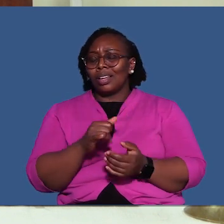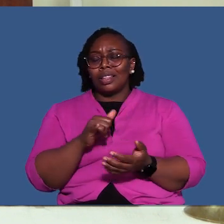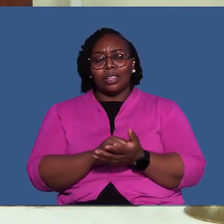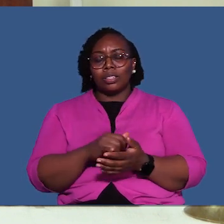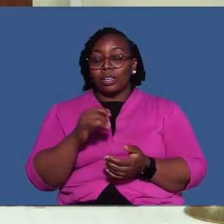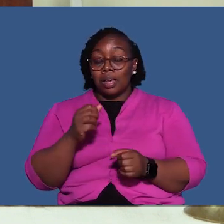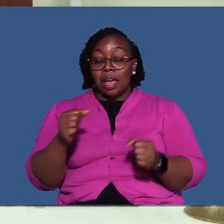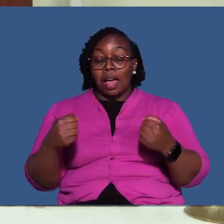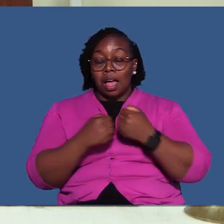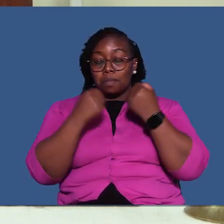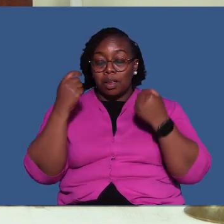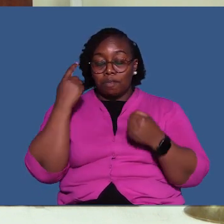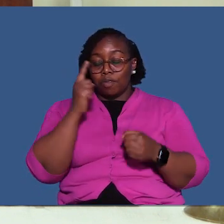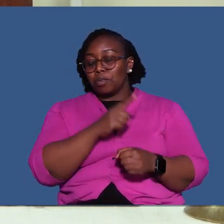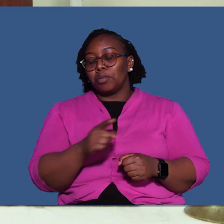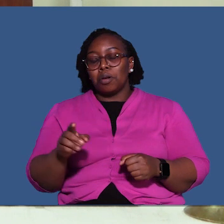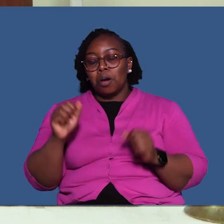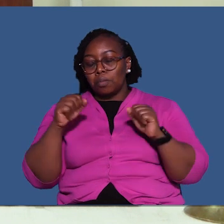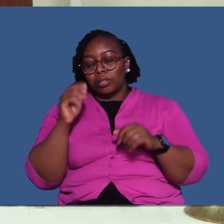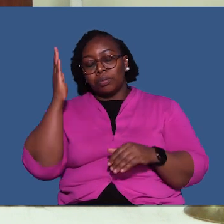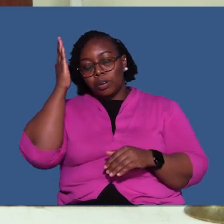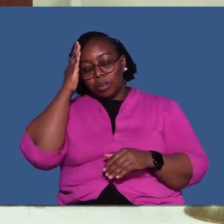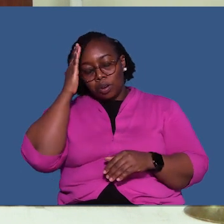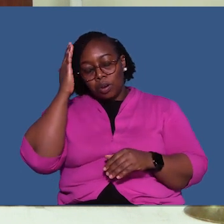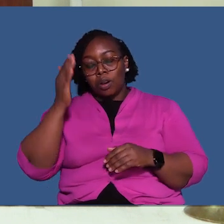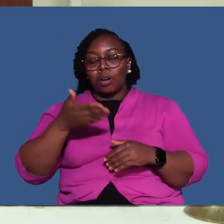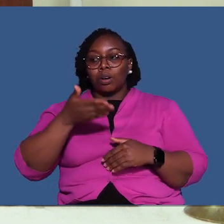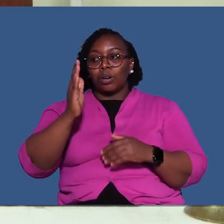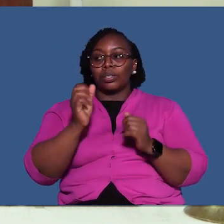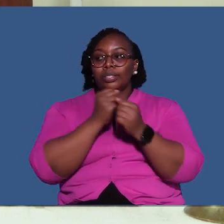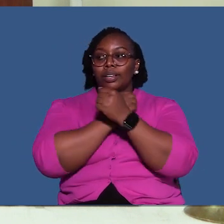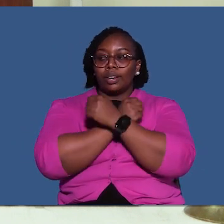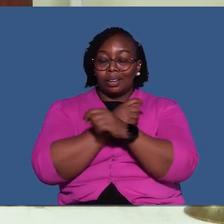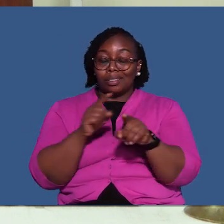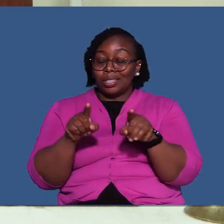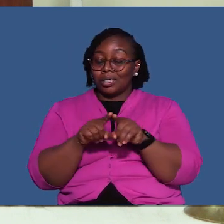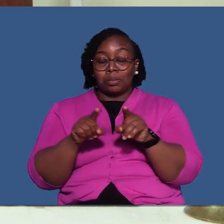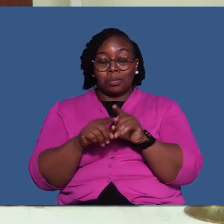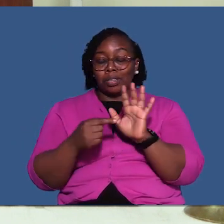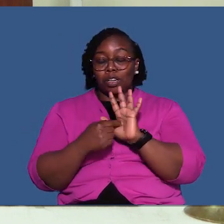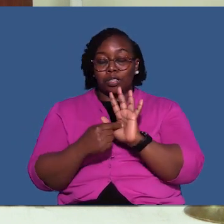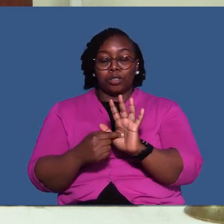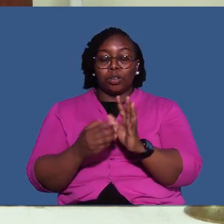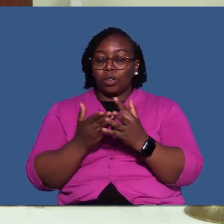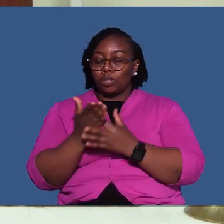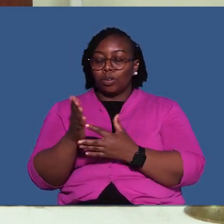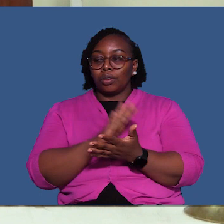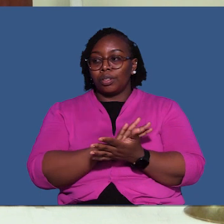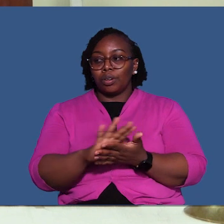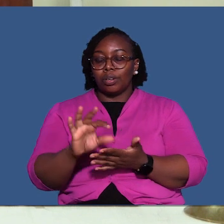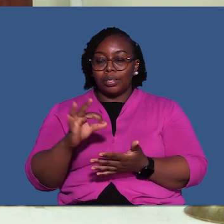that you will know God's love as revealed to us by the Holy Spirit of